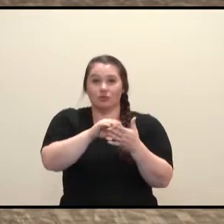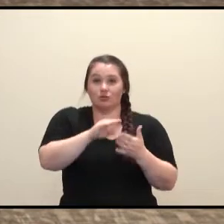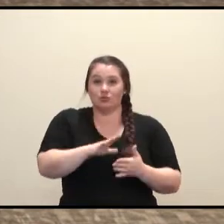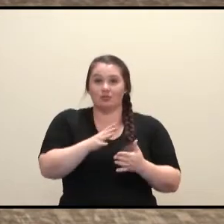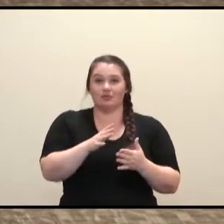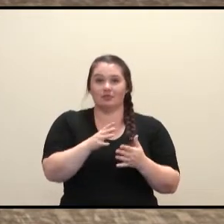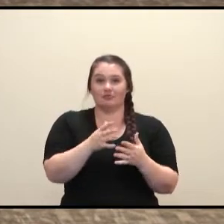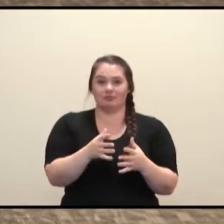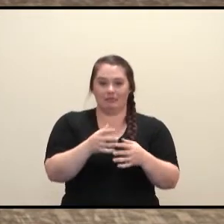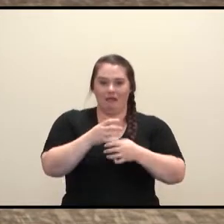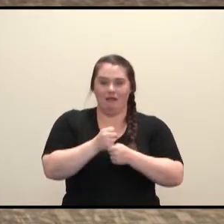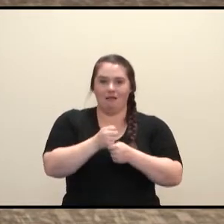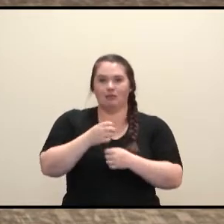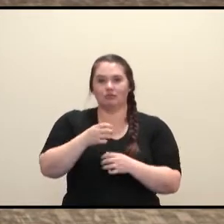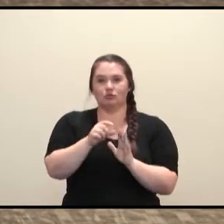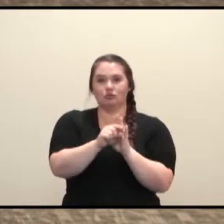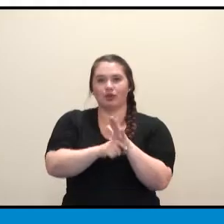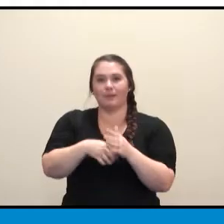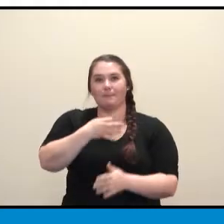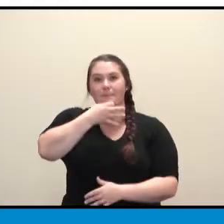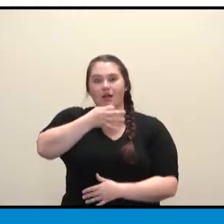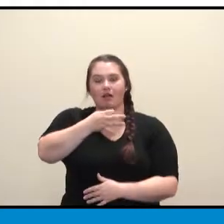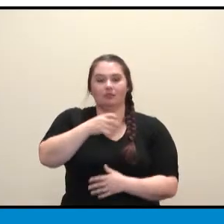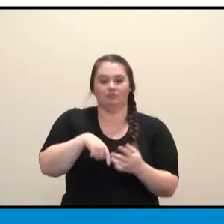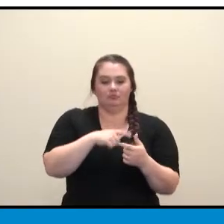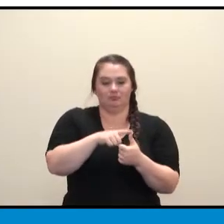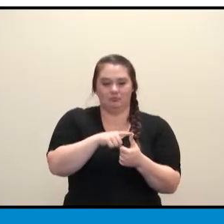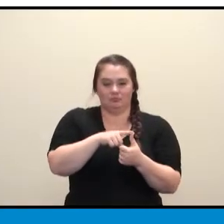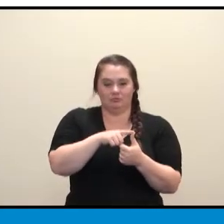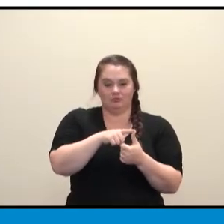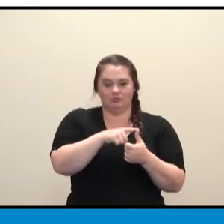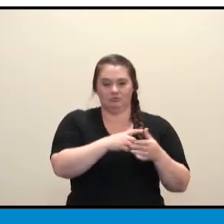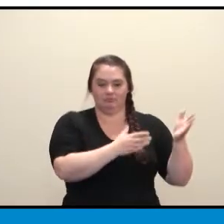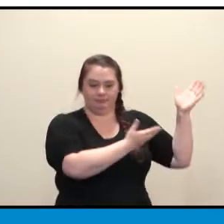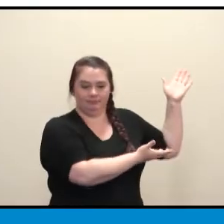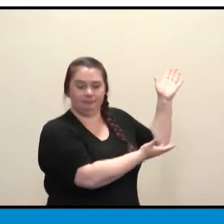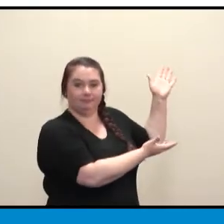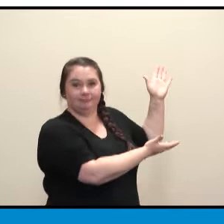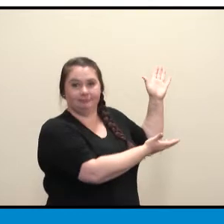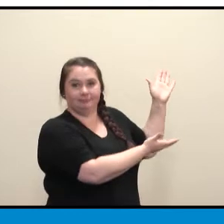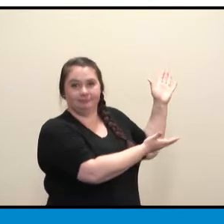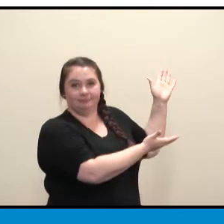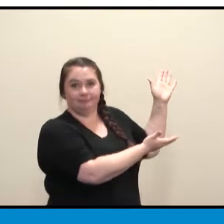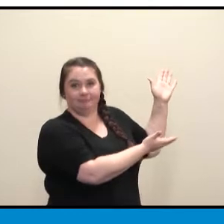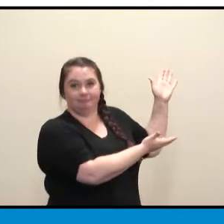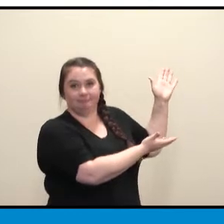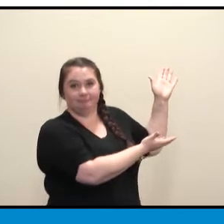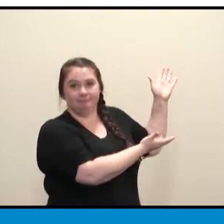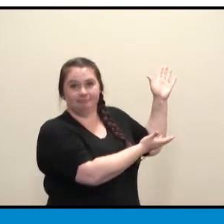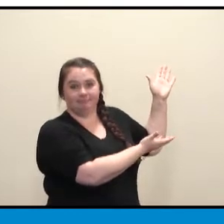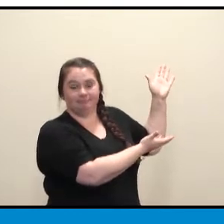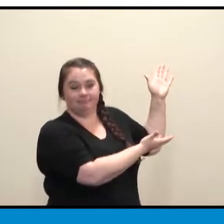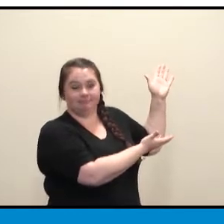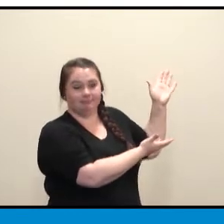For brass quintet, Zario Greer, Devin Cook, Emma Worth, Ivan Lorenzo, and Juan Camacho.